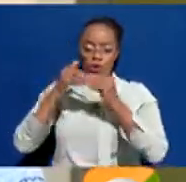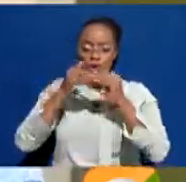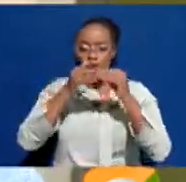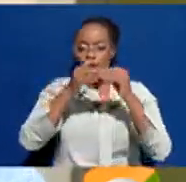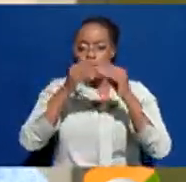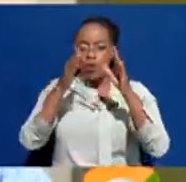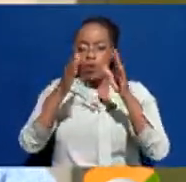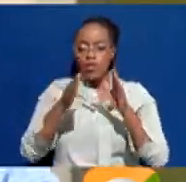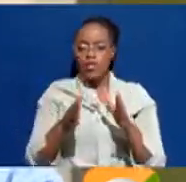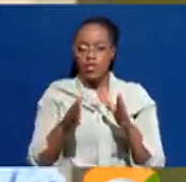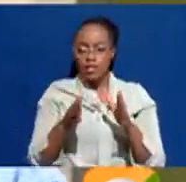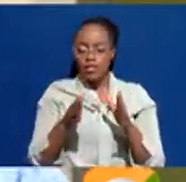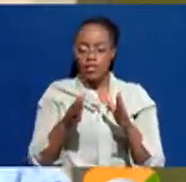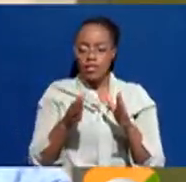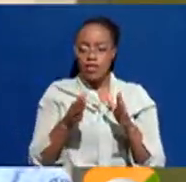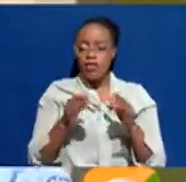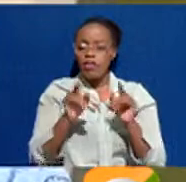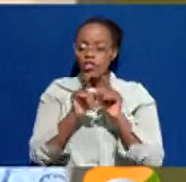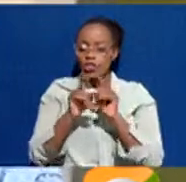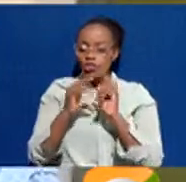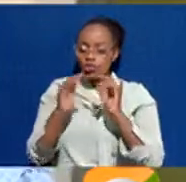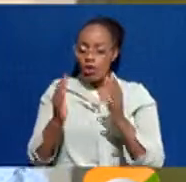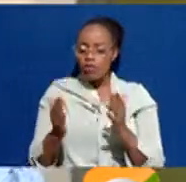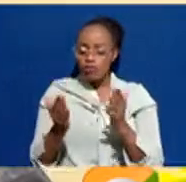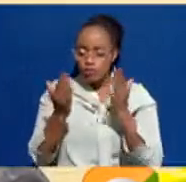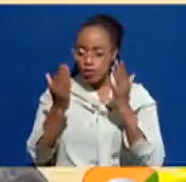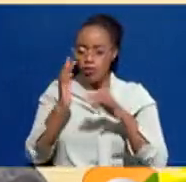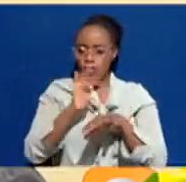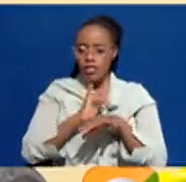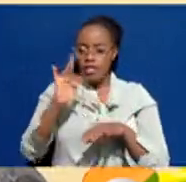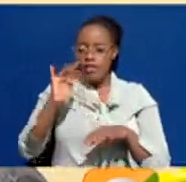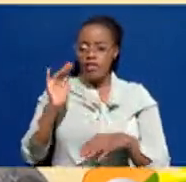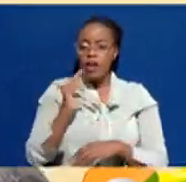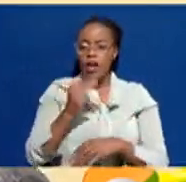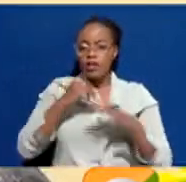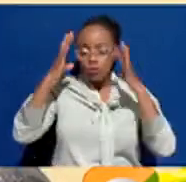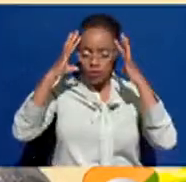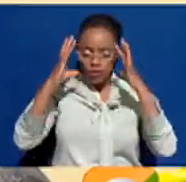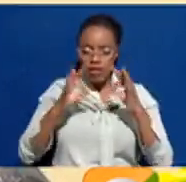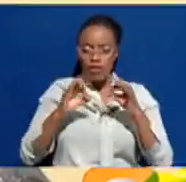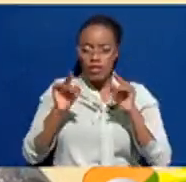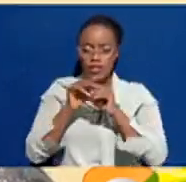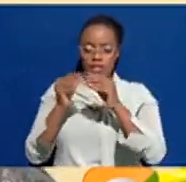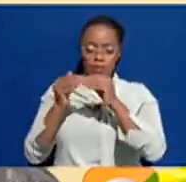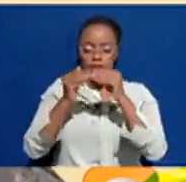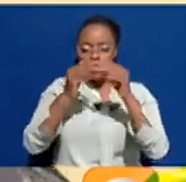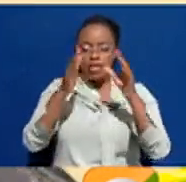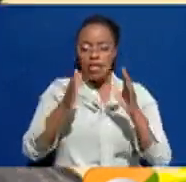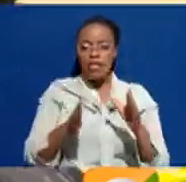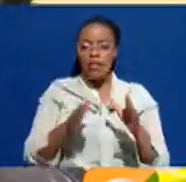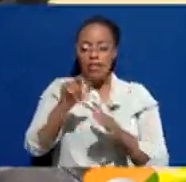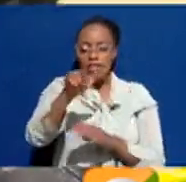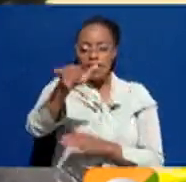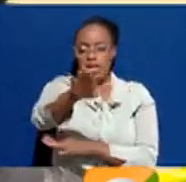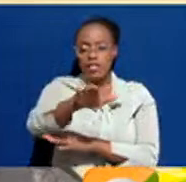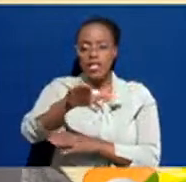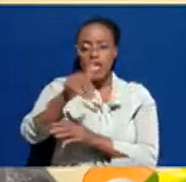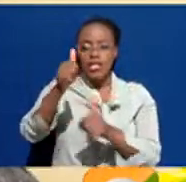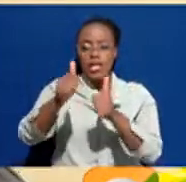these counties to heighten sensitization. Sasa sisi tumeamua kama leaders wa hizi area